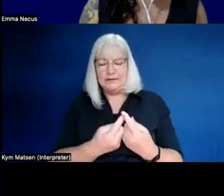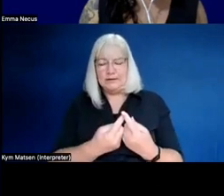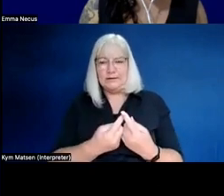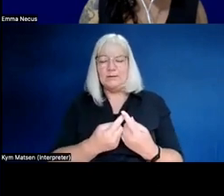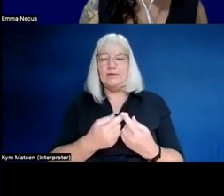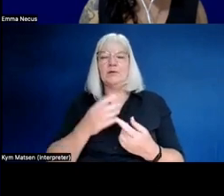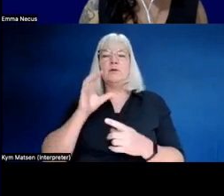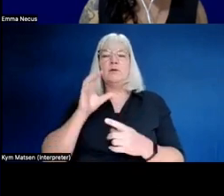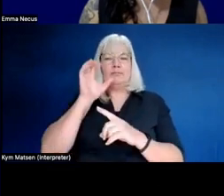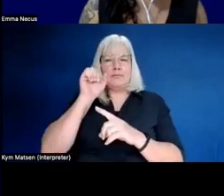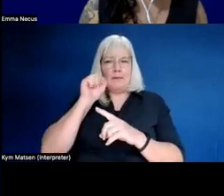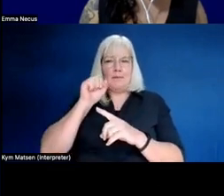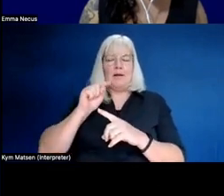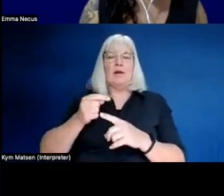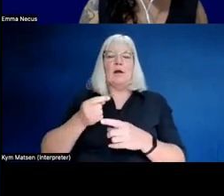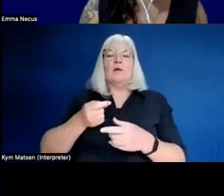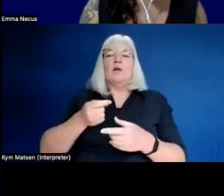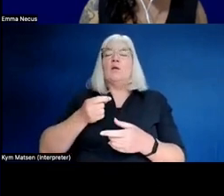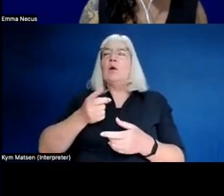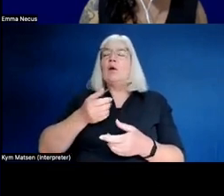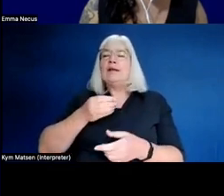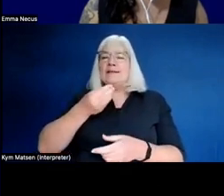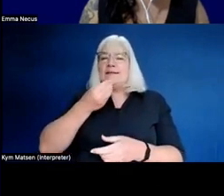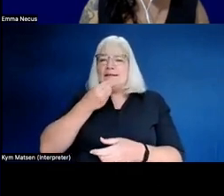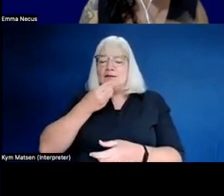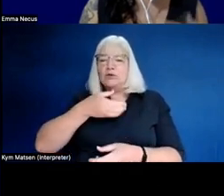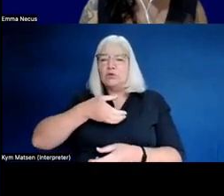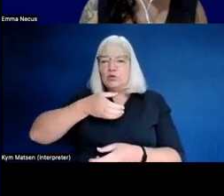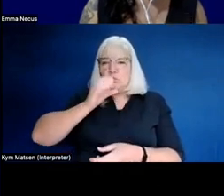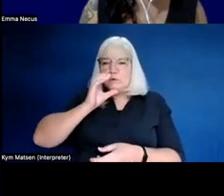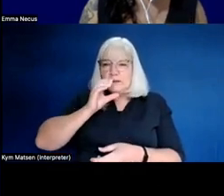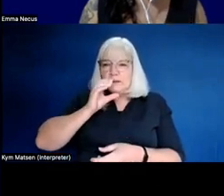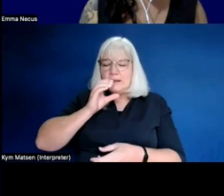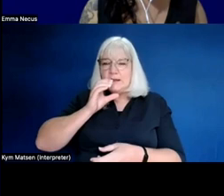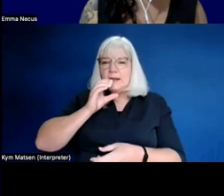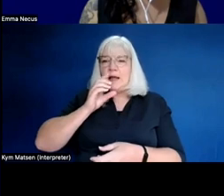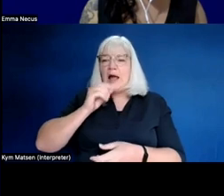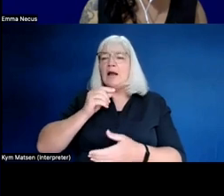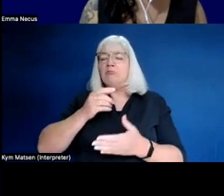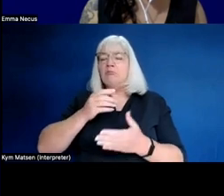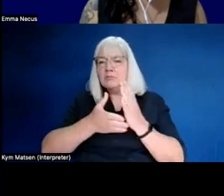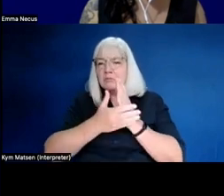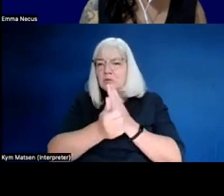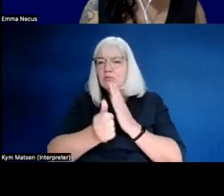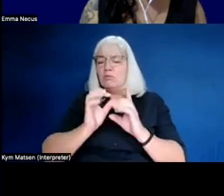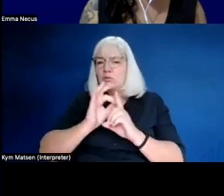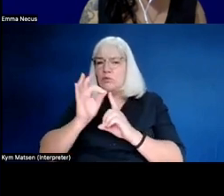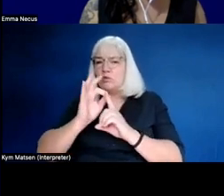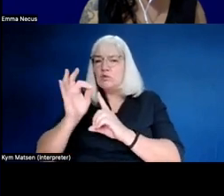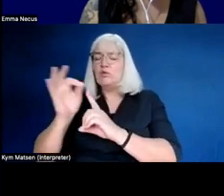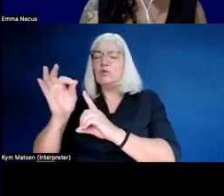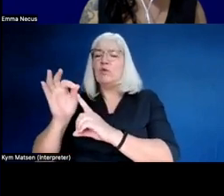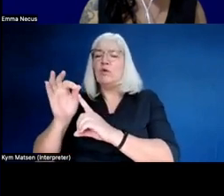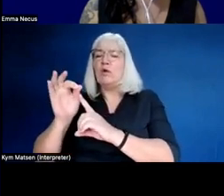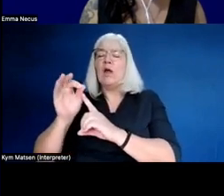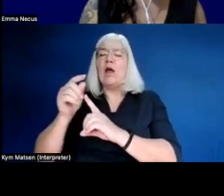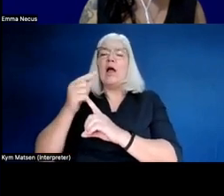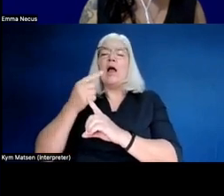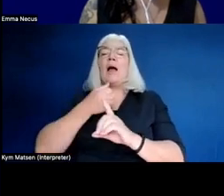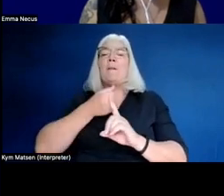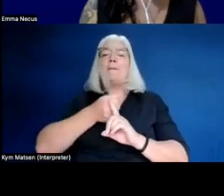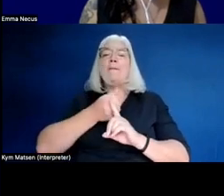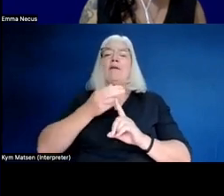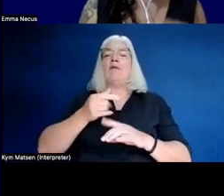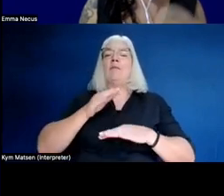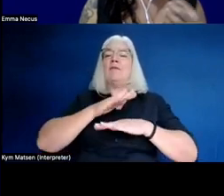drinking and later skills are reinforced by the environment and the patterns these children lay down in terms of